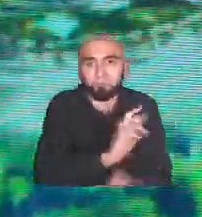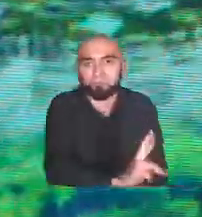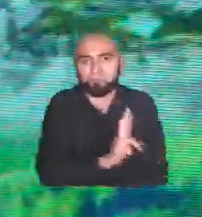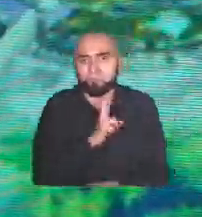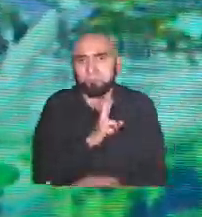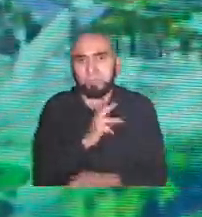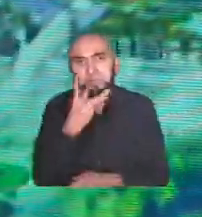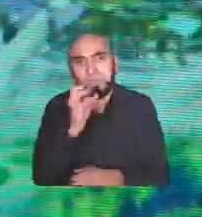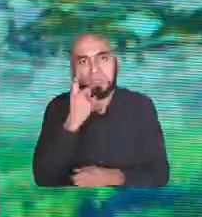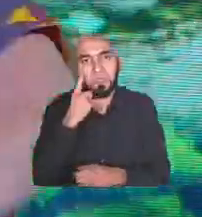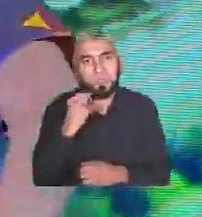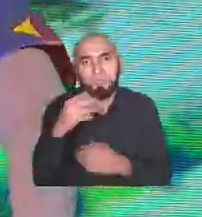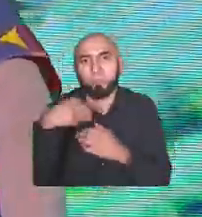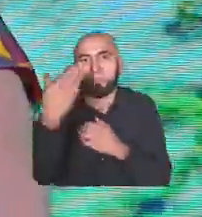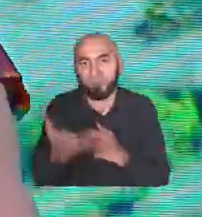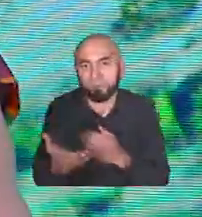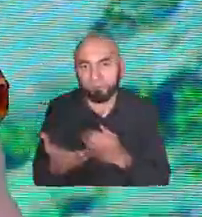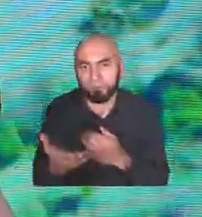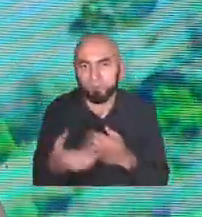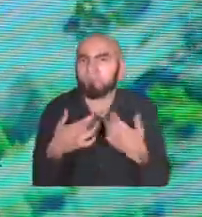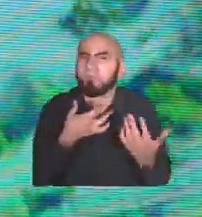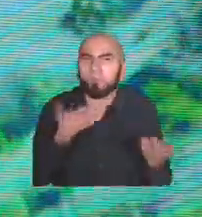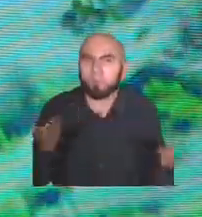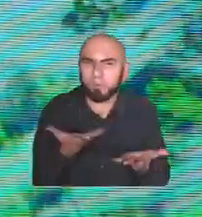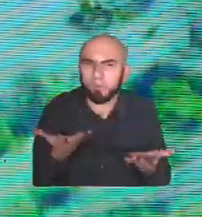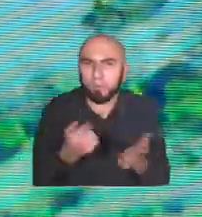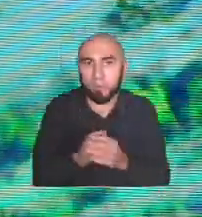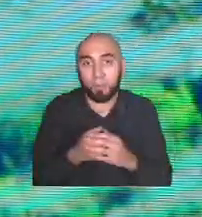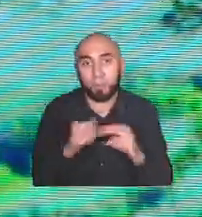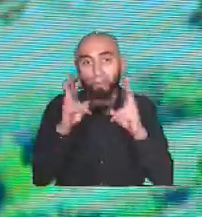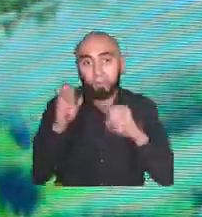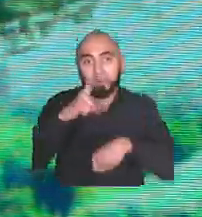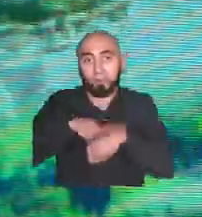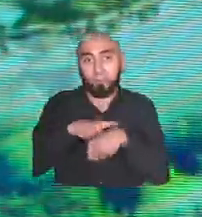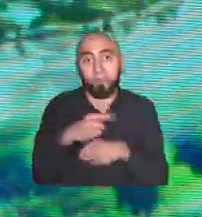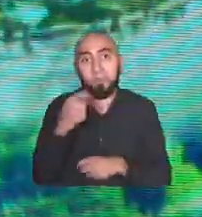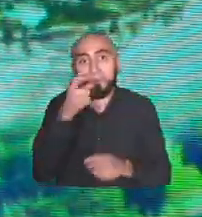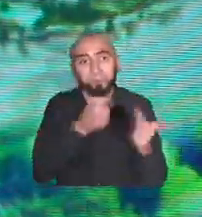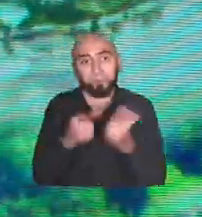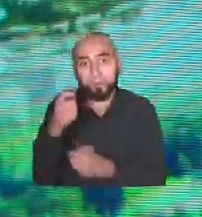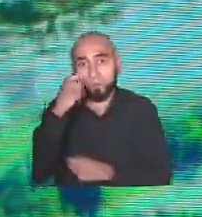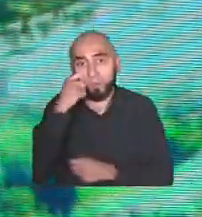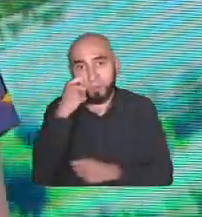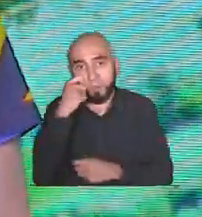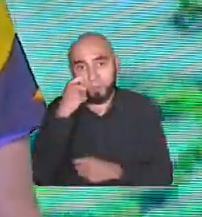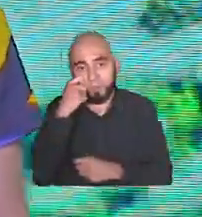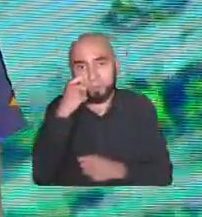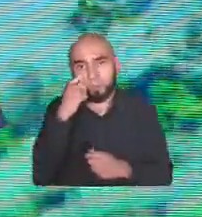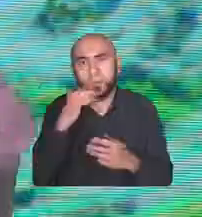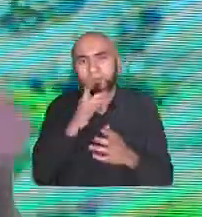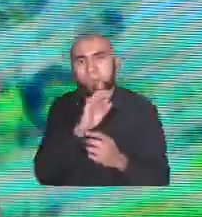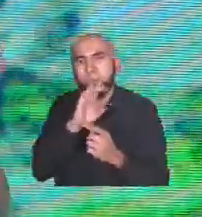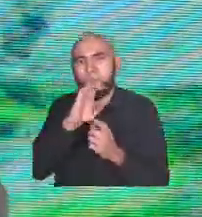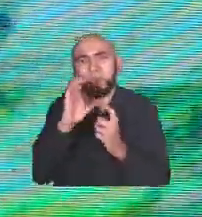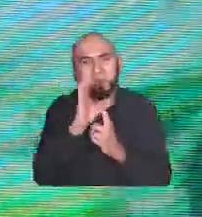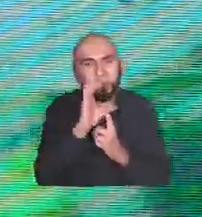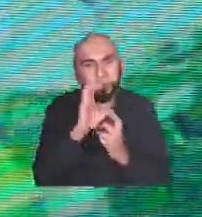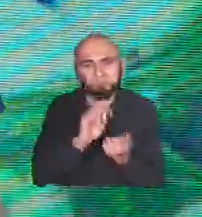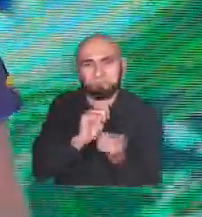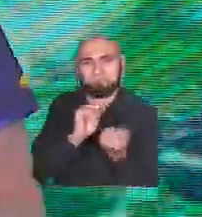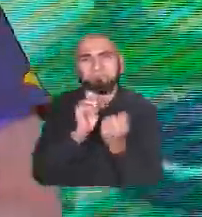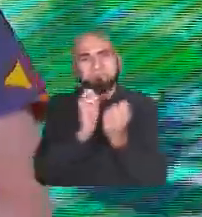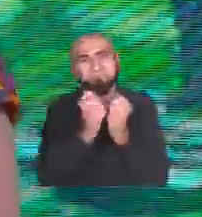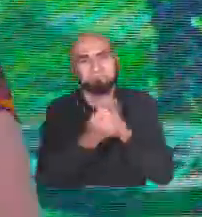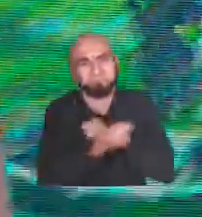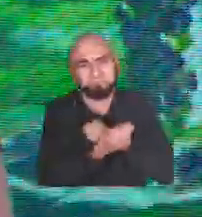Because we've moved away from human scale where a one-size-fits-all culture. And that doesn't leave any room